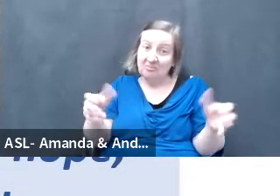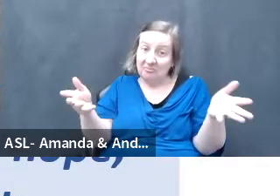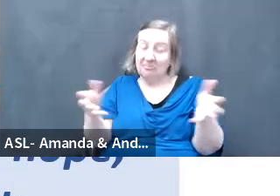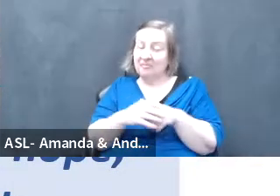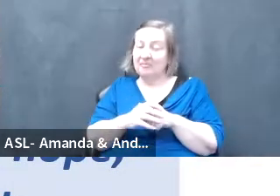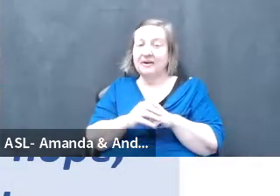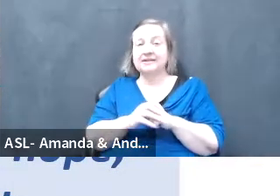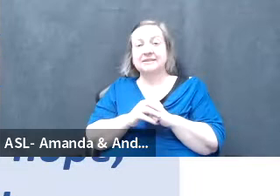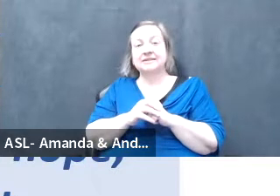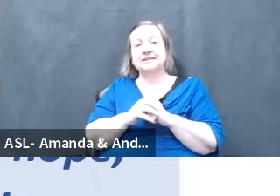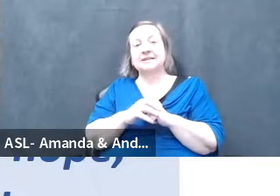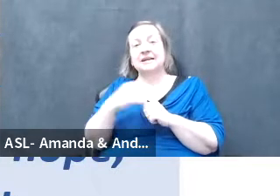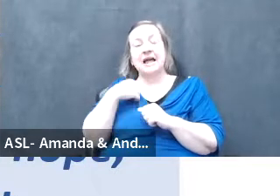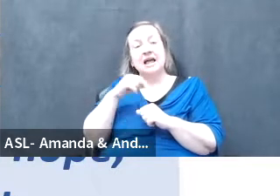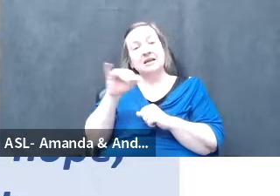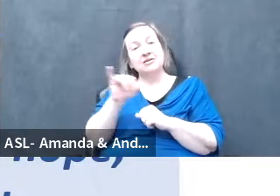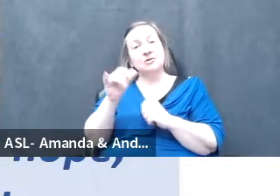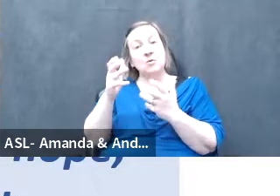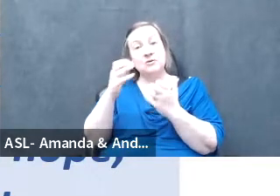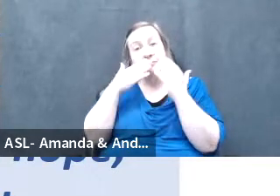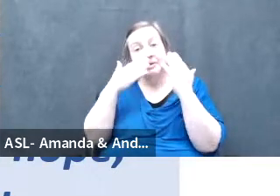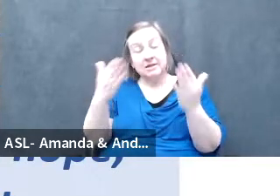I really also want to thank